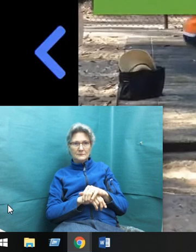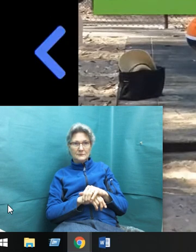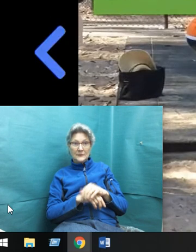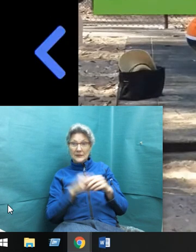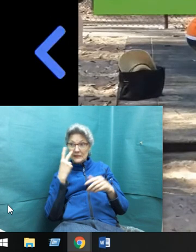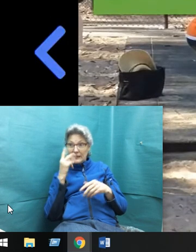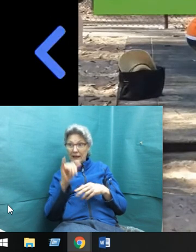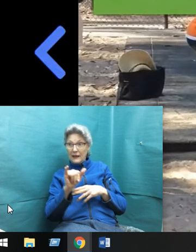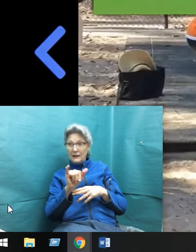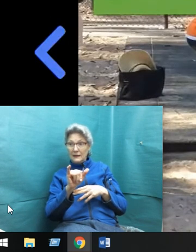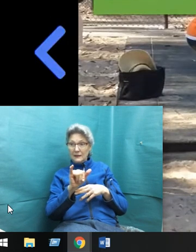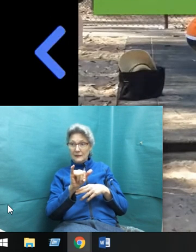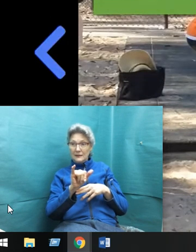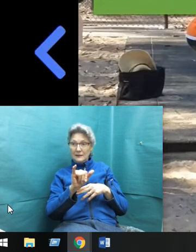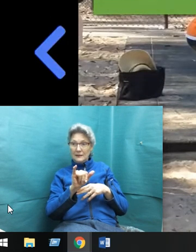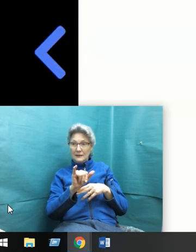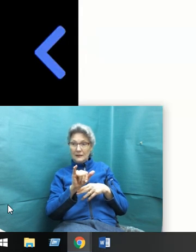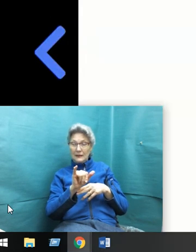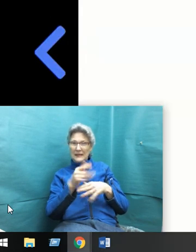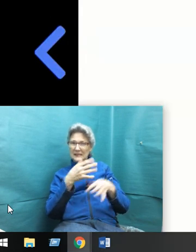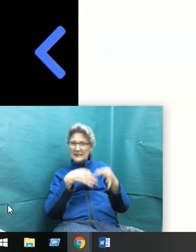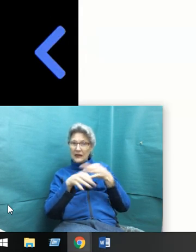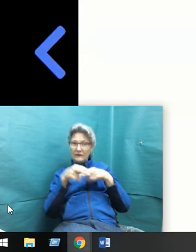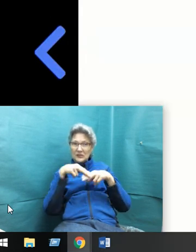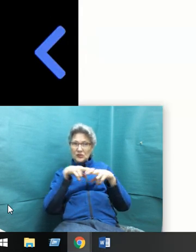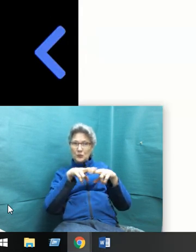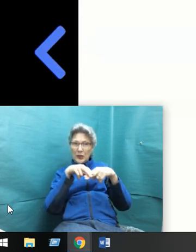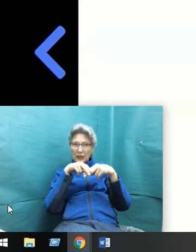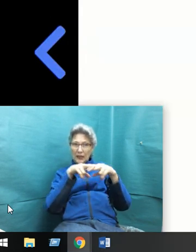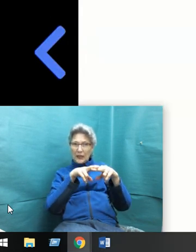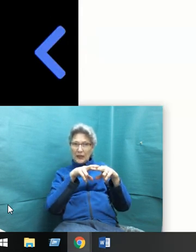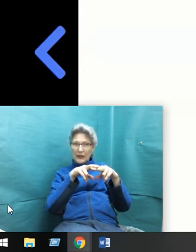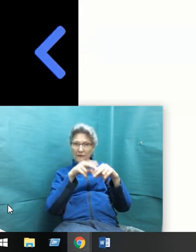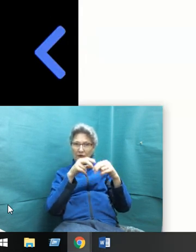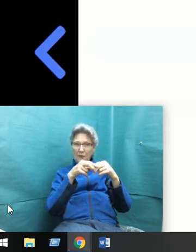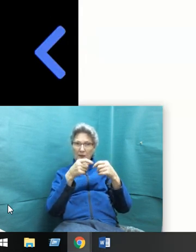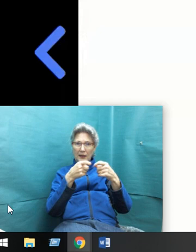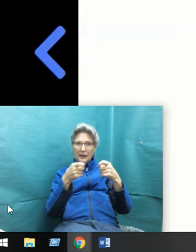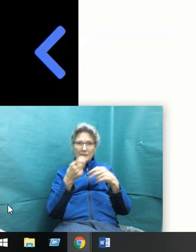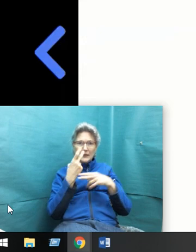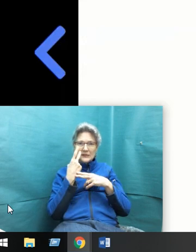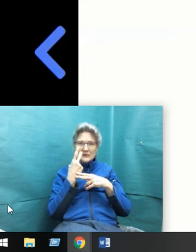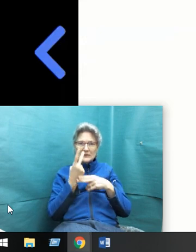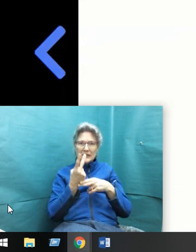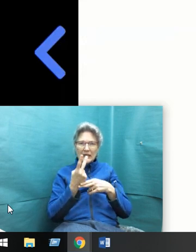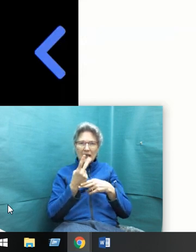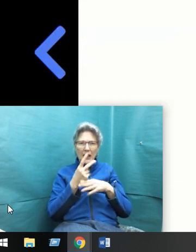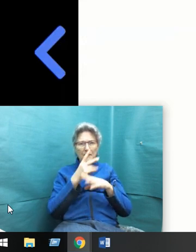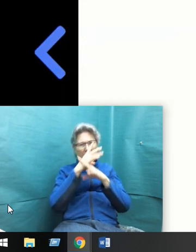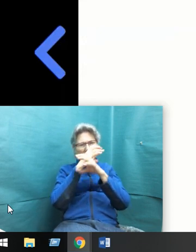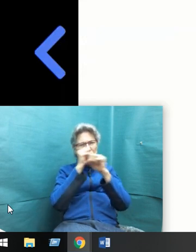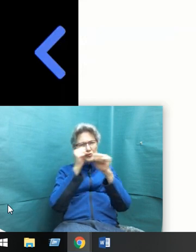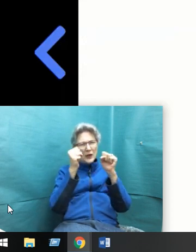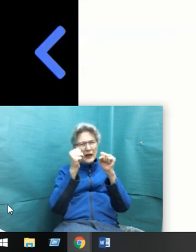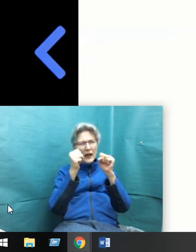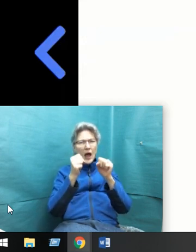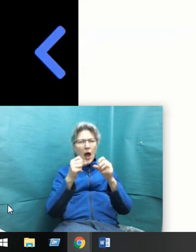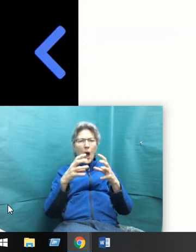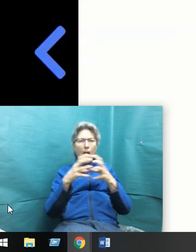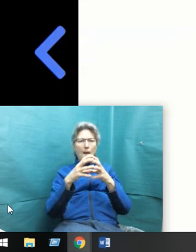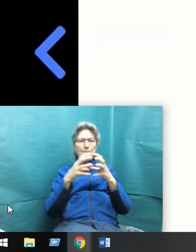You see that? Now, instead of a swing hanging from a beam like you see here, imagine we had a bowling